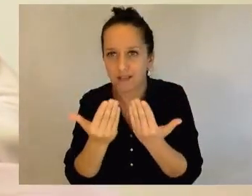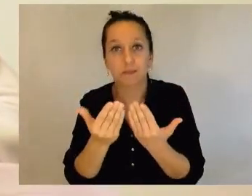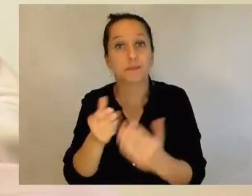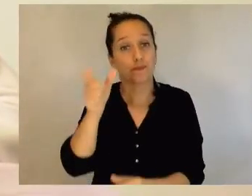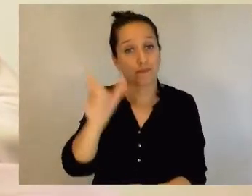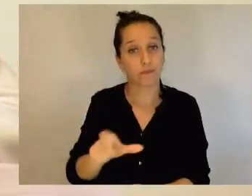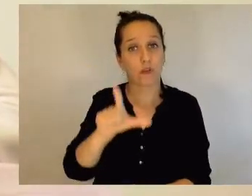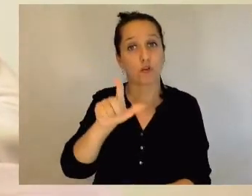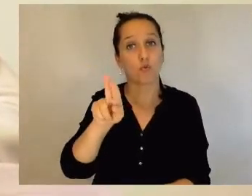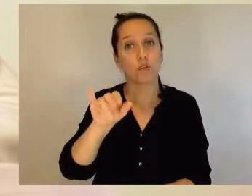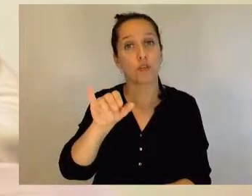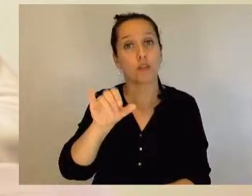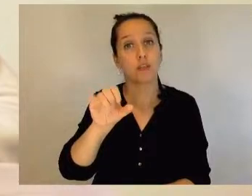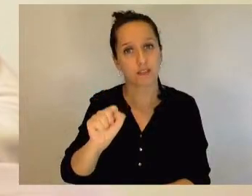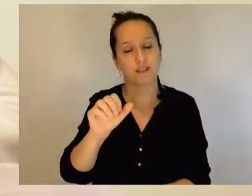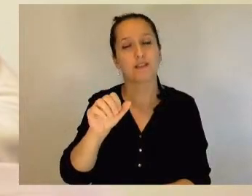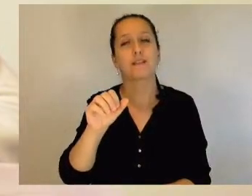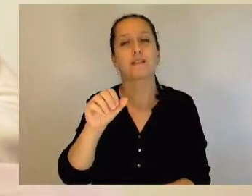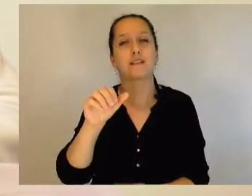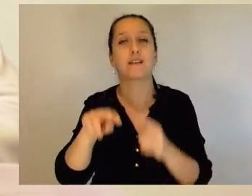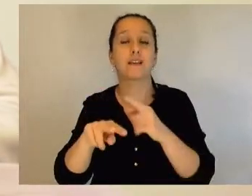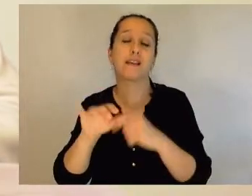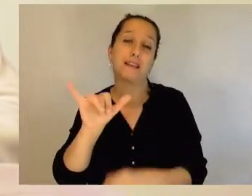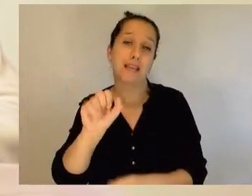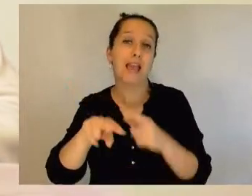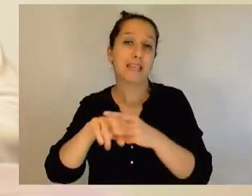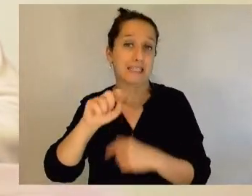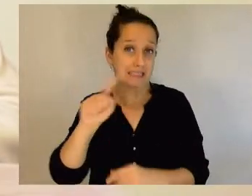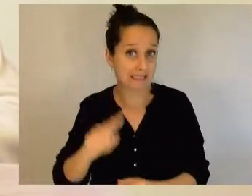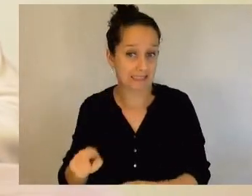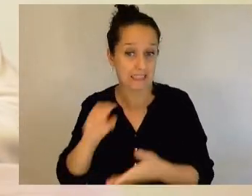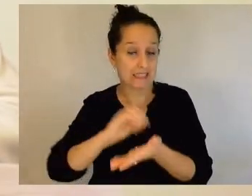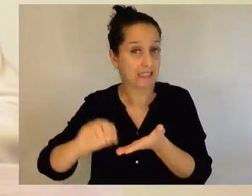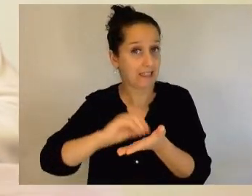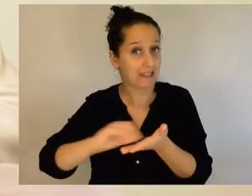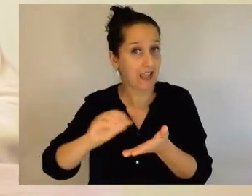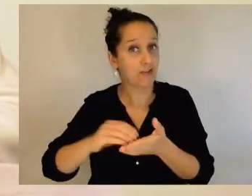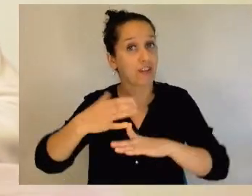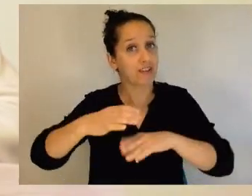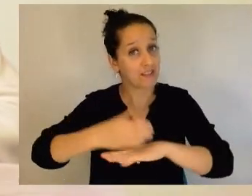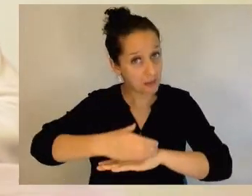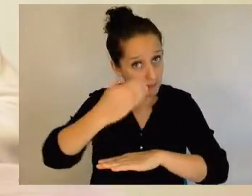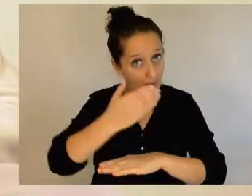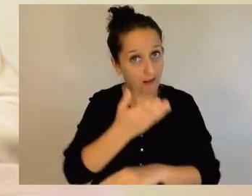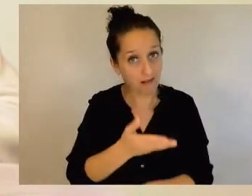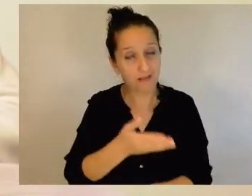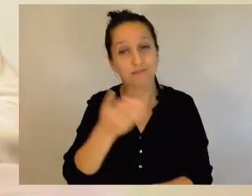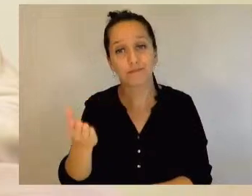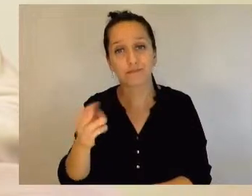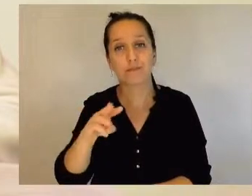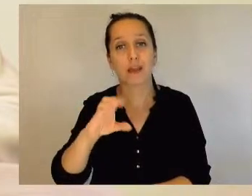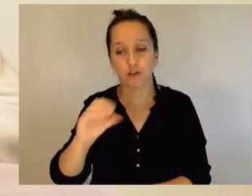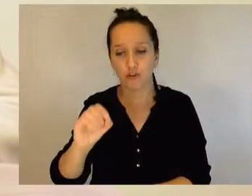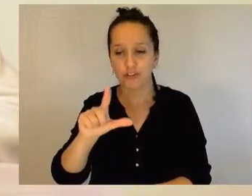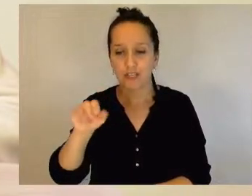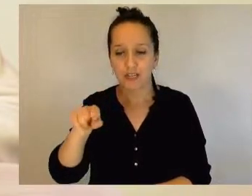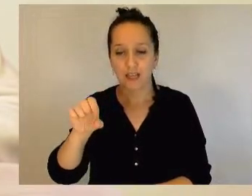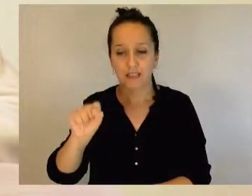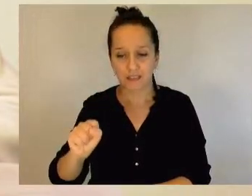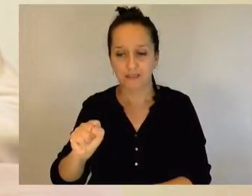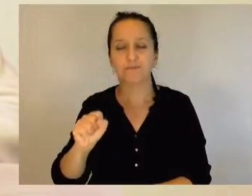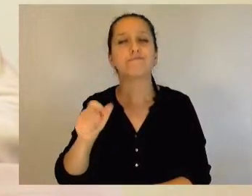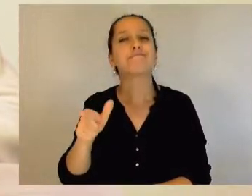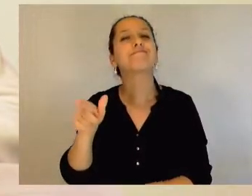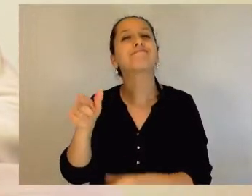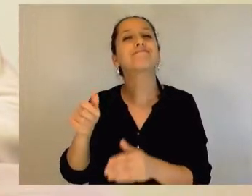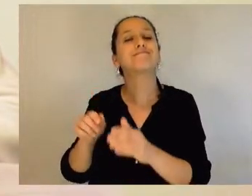Dr. Luis Fidel Yáñez, Secretary of the Economic Commission for Latin America and the Caribbean, Dr. Marco Ginás, Director